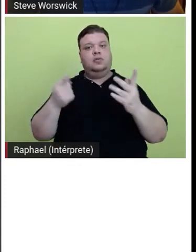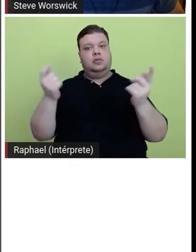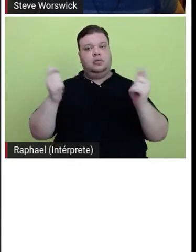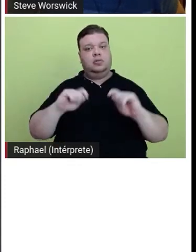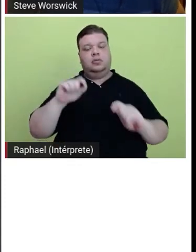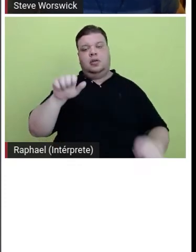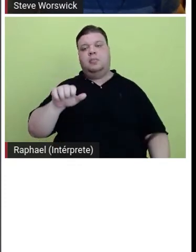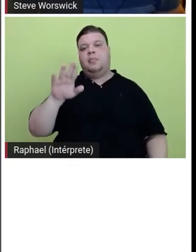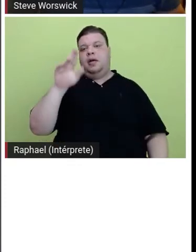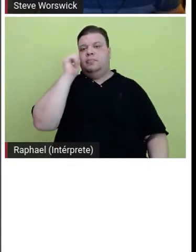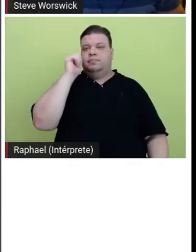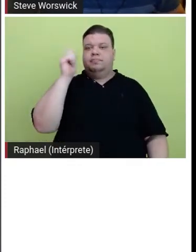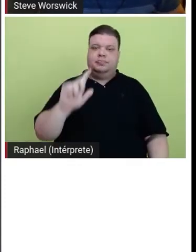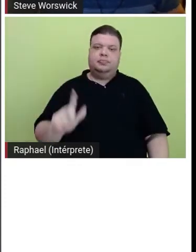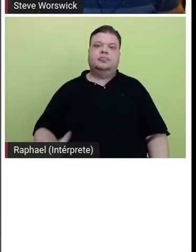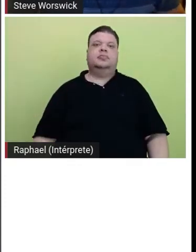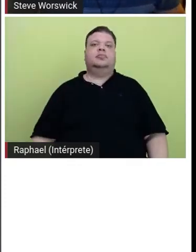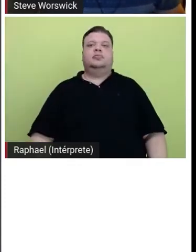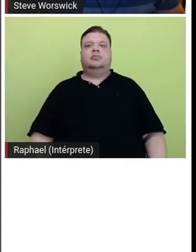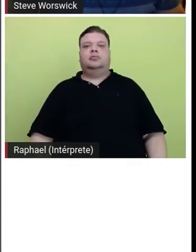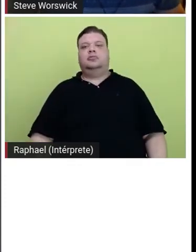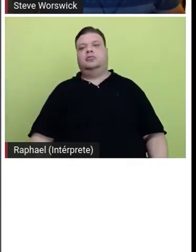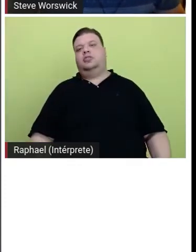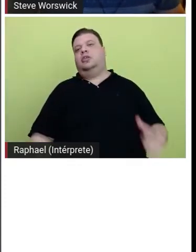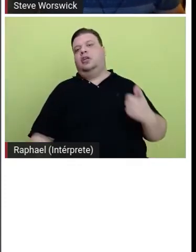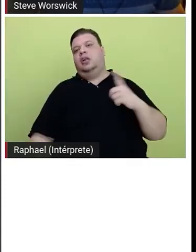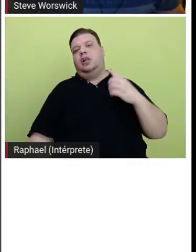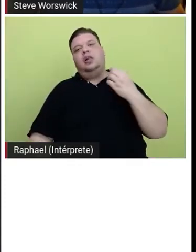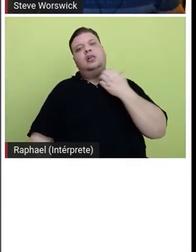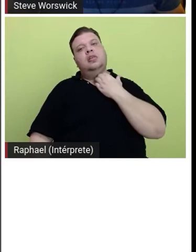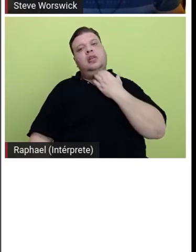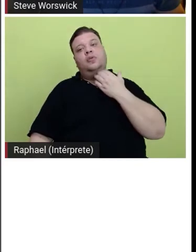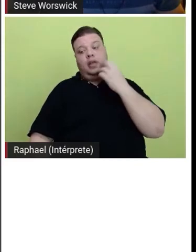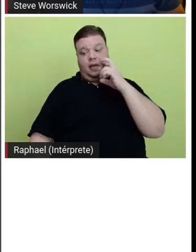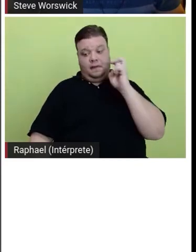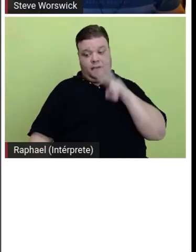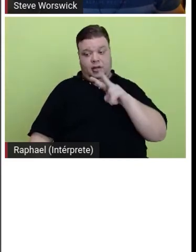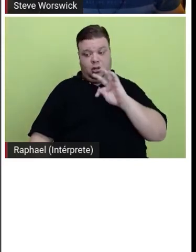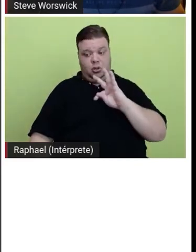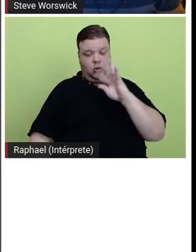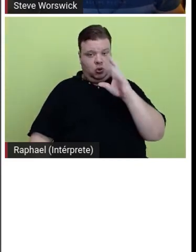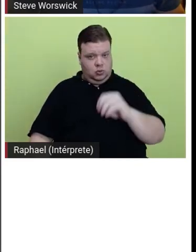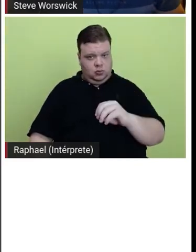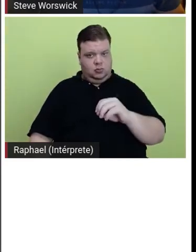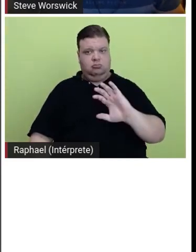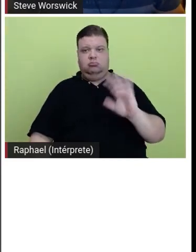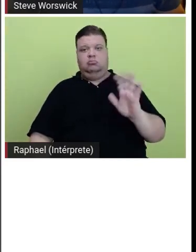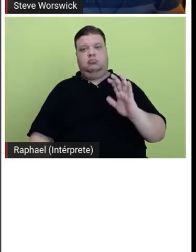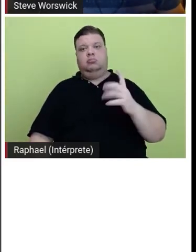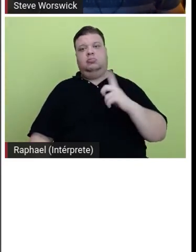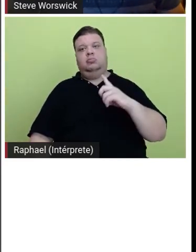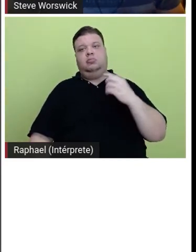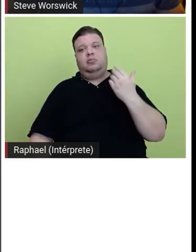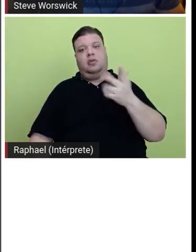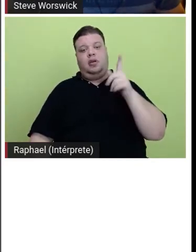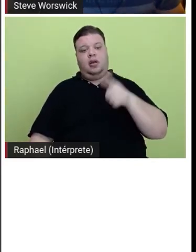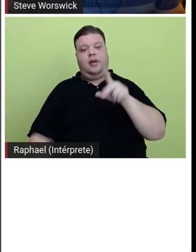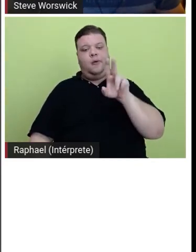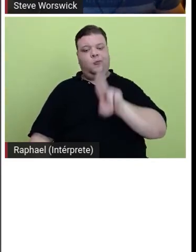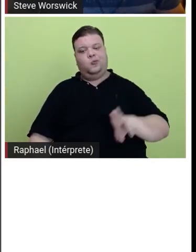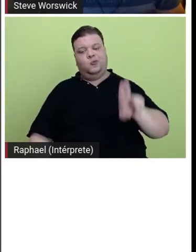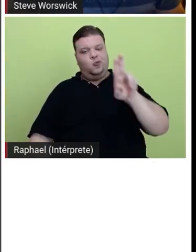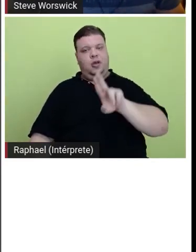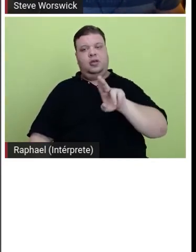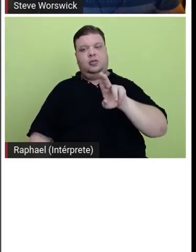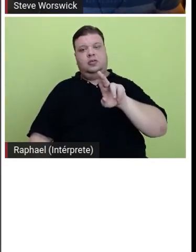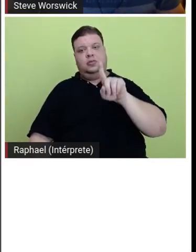India, China and the Far East, but also, kind of little bits of rock in the Pacific. I even had one